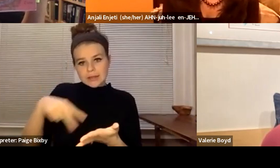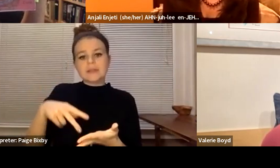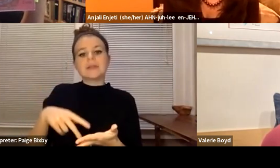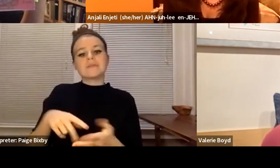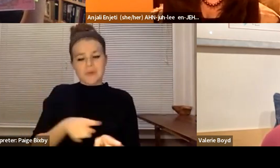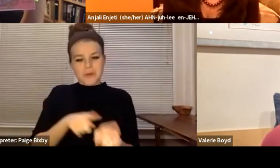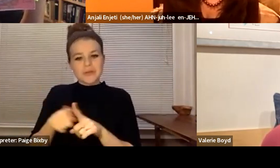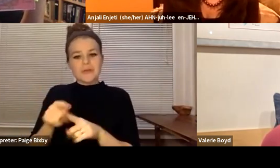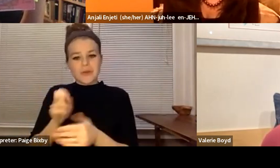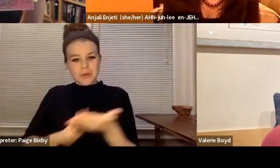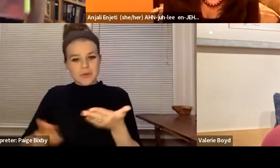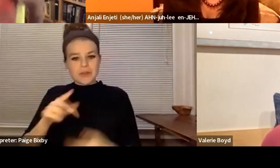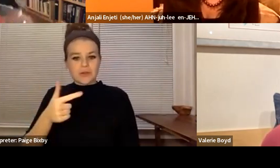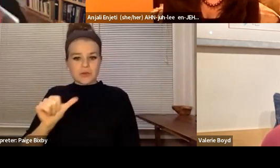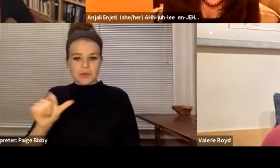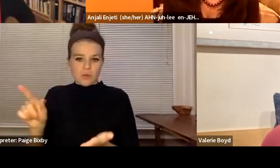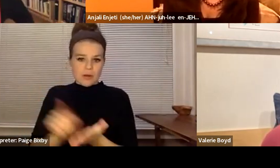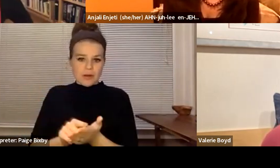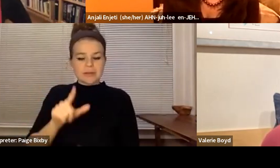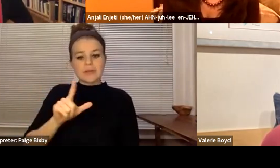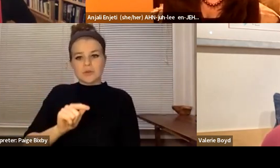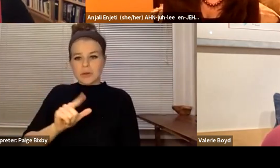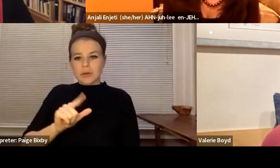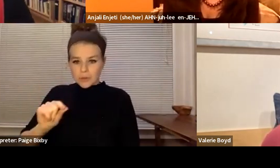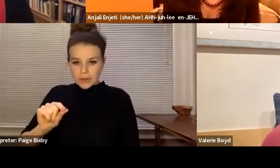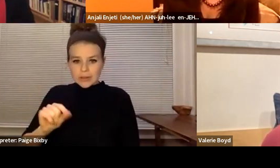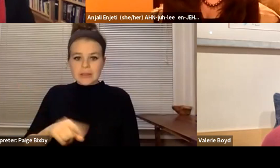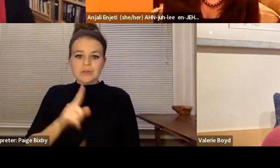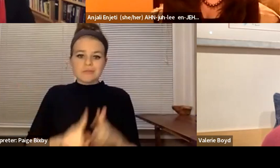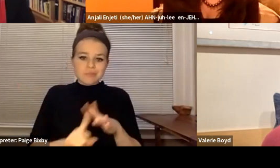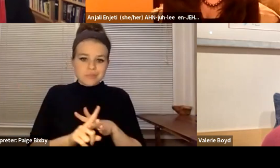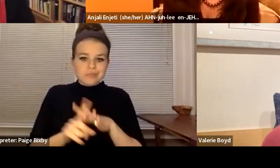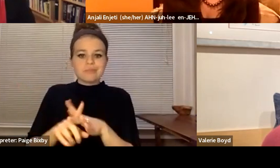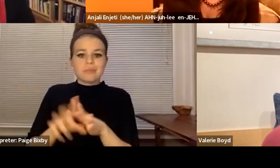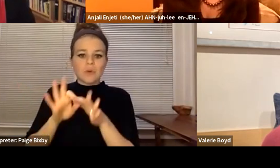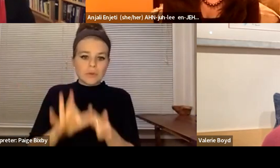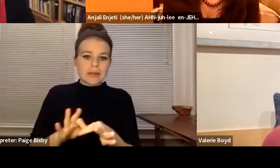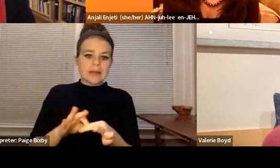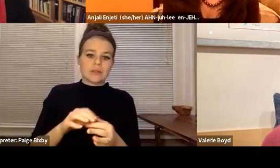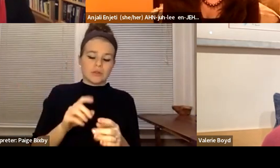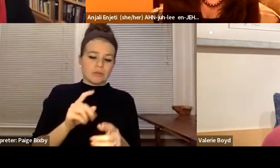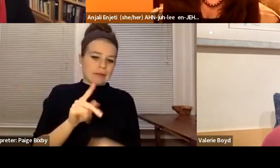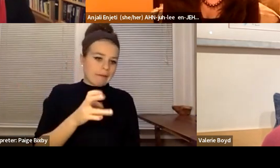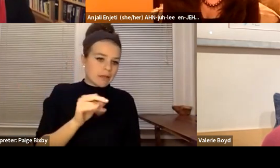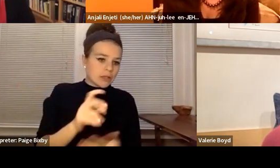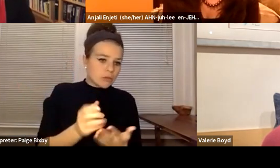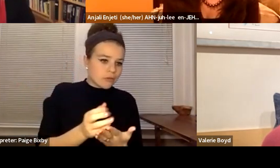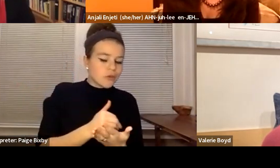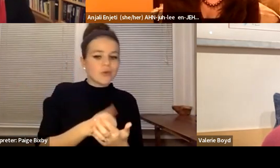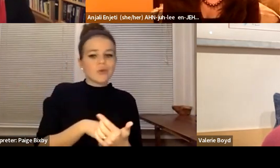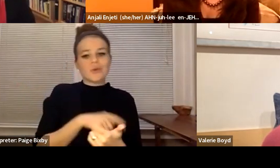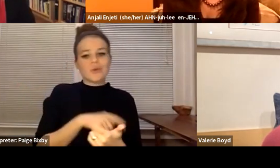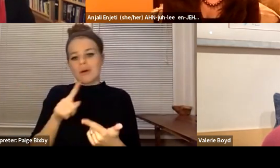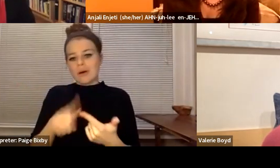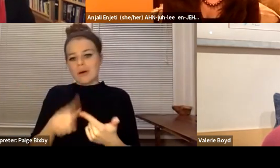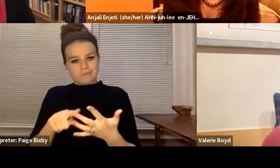in 2020. Her stories and essays have appeared in The Guardian, Brevity, Conjunctions, Guernica, Kenyon Review, Literary Hub, Long Reads, and The